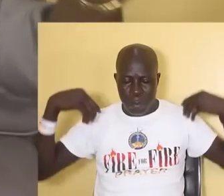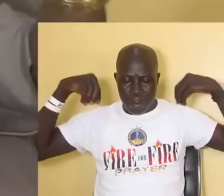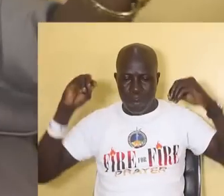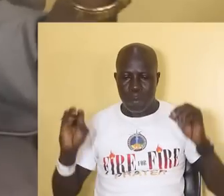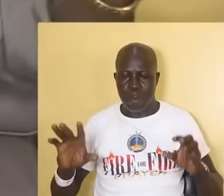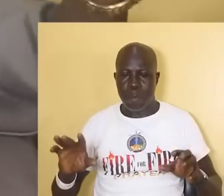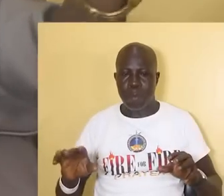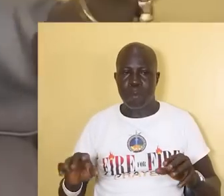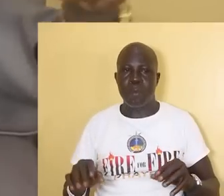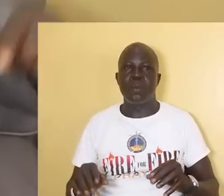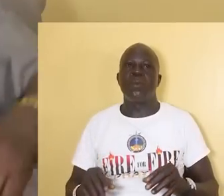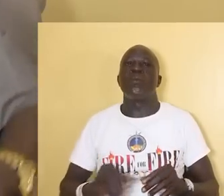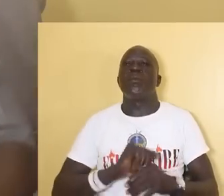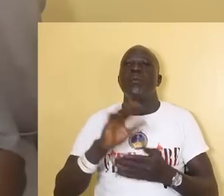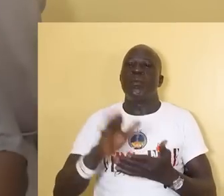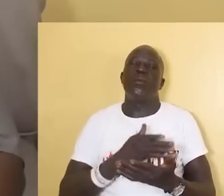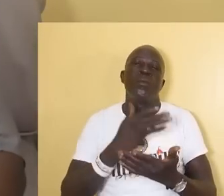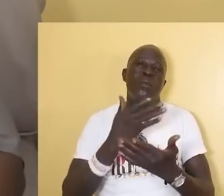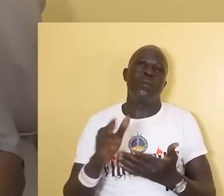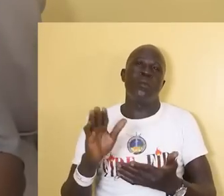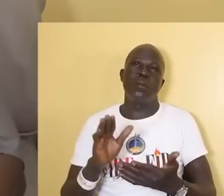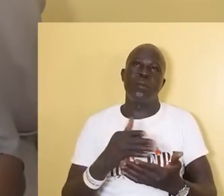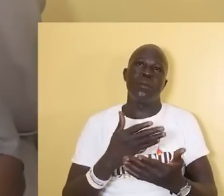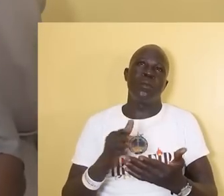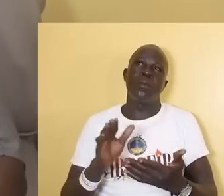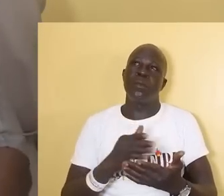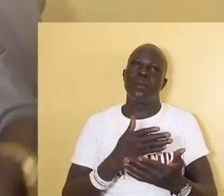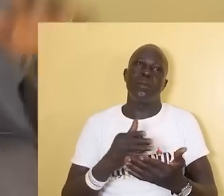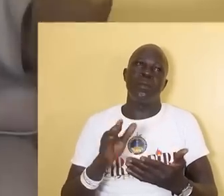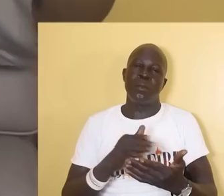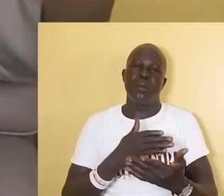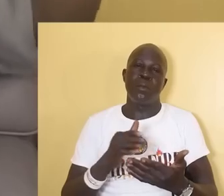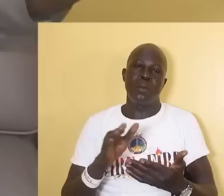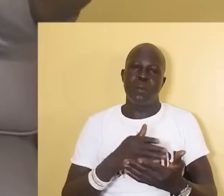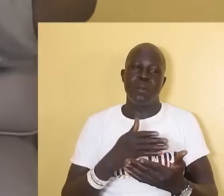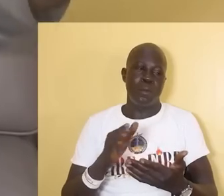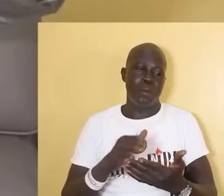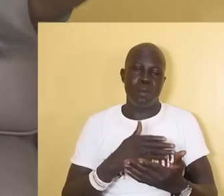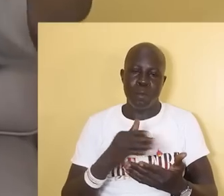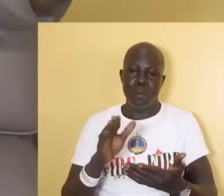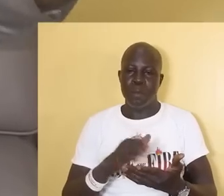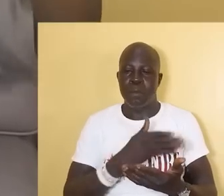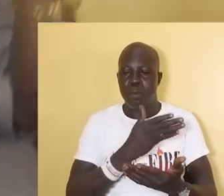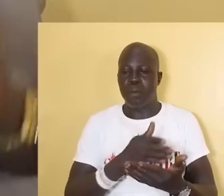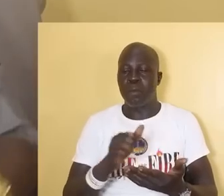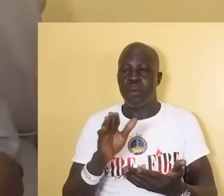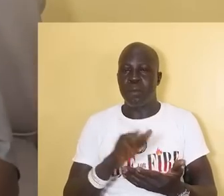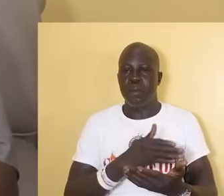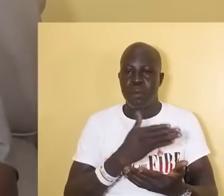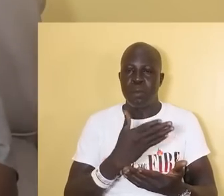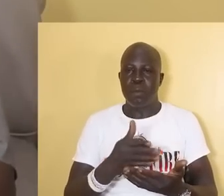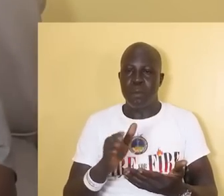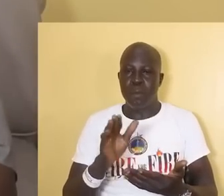o. How to agbara won se o. How to agbara won se o. Won fi ego kebi di. Won